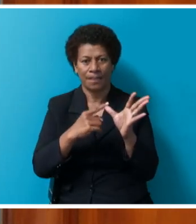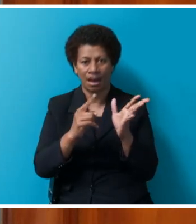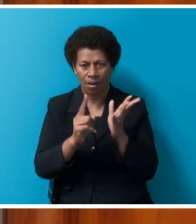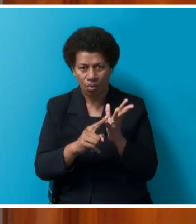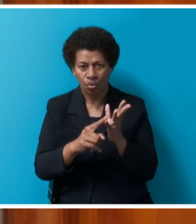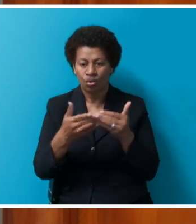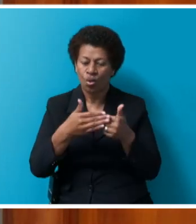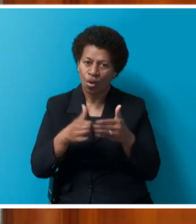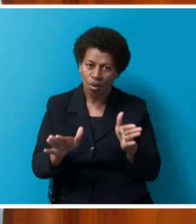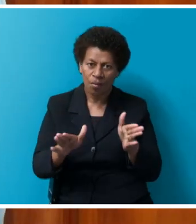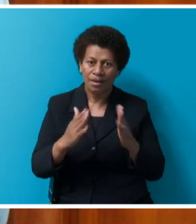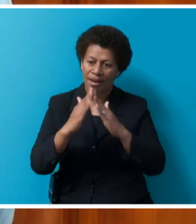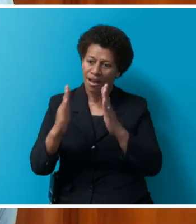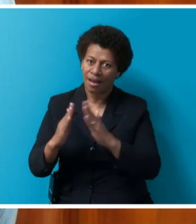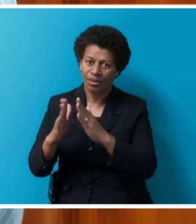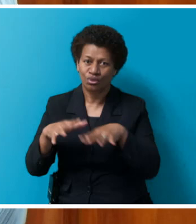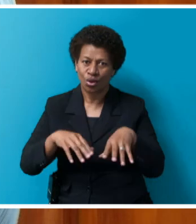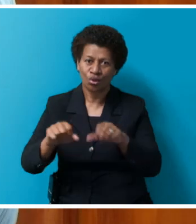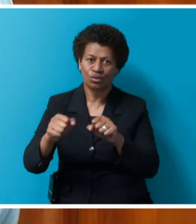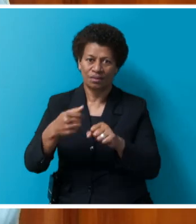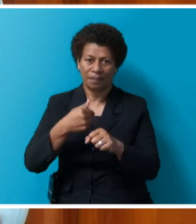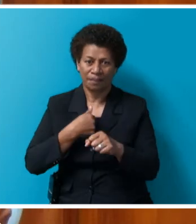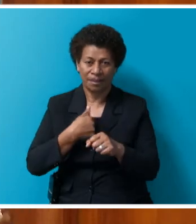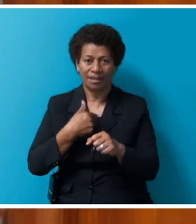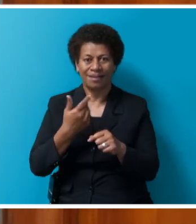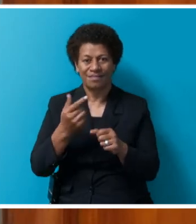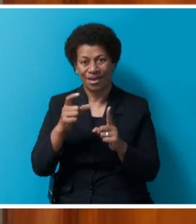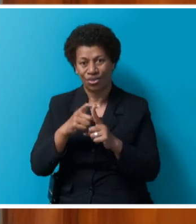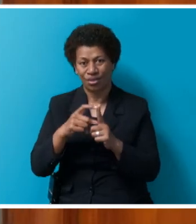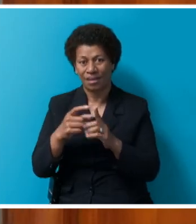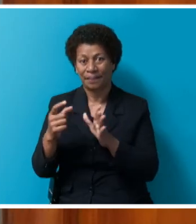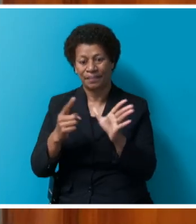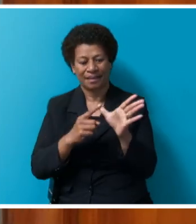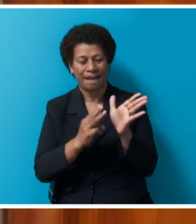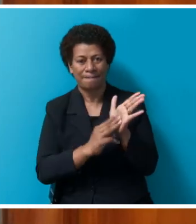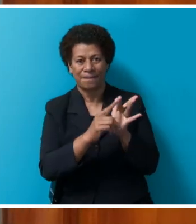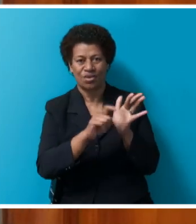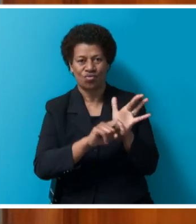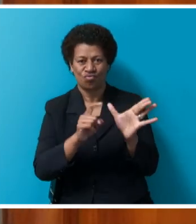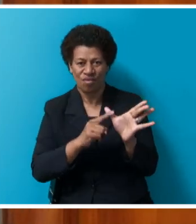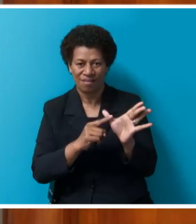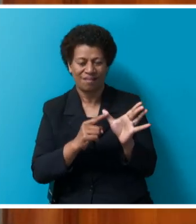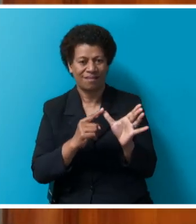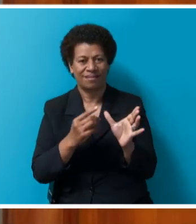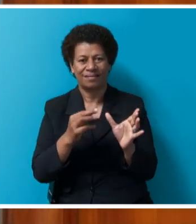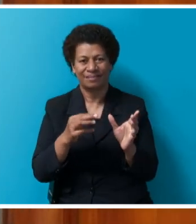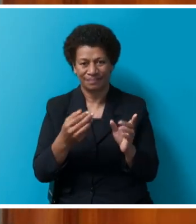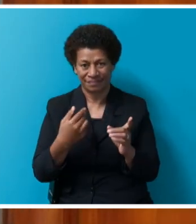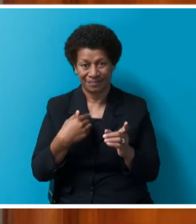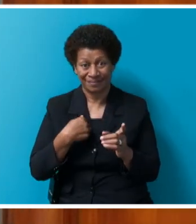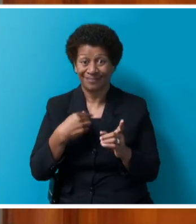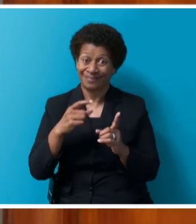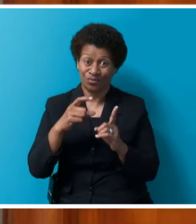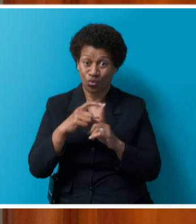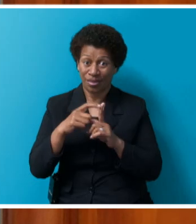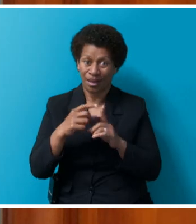doors and hearts to host me and my daughter Amira with such warmth. Madam Deputy Speaker, I took my daughter Amira on this journey